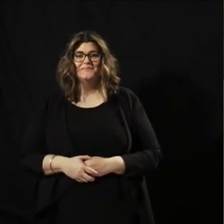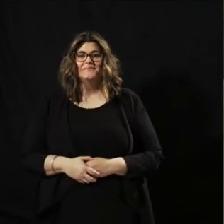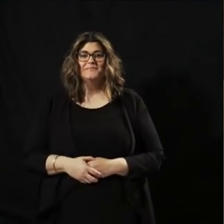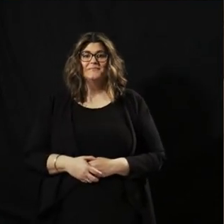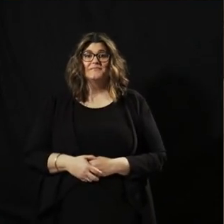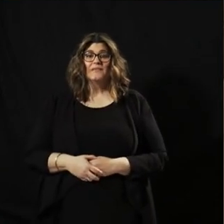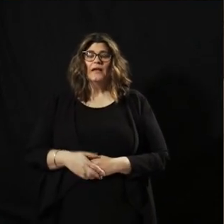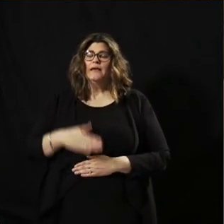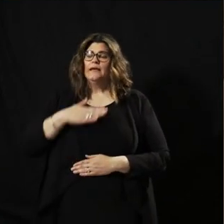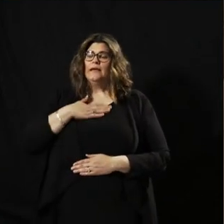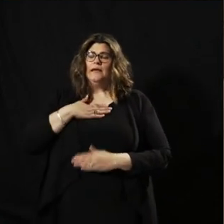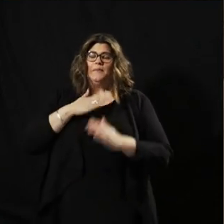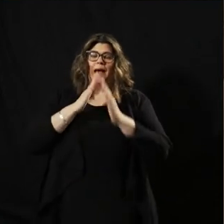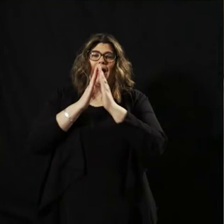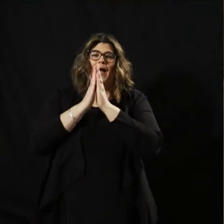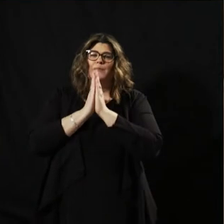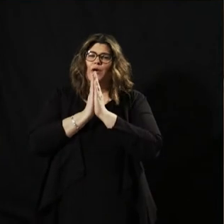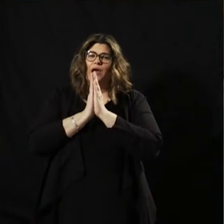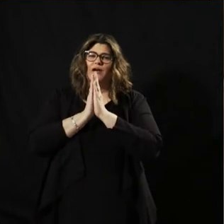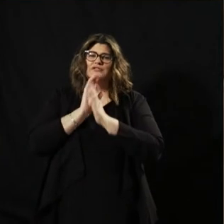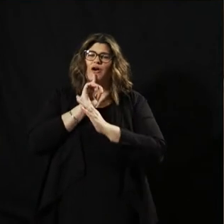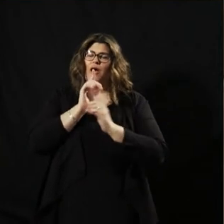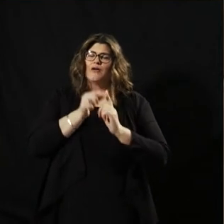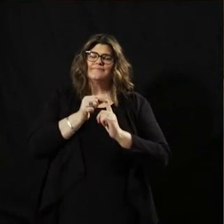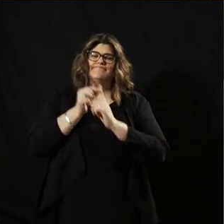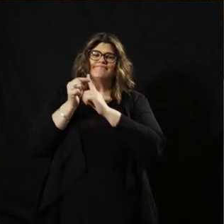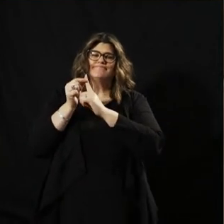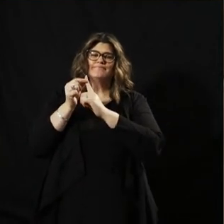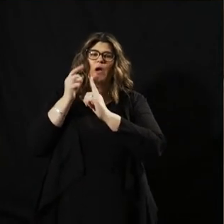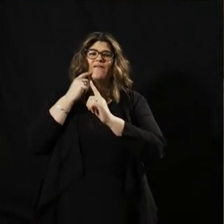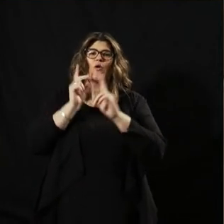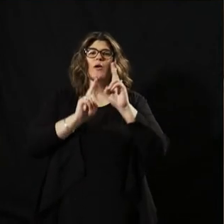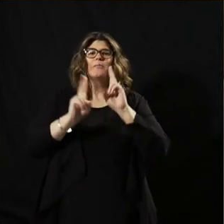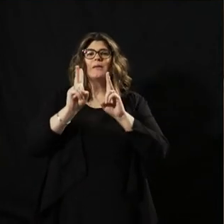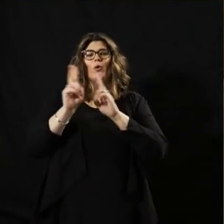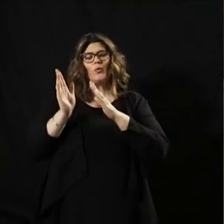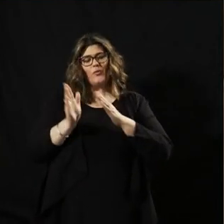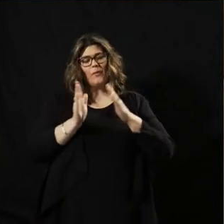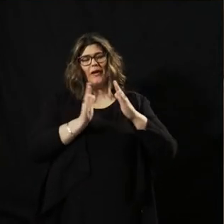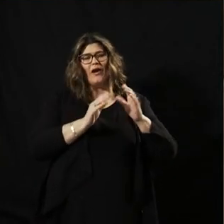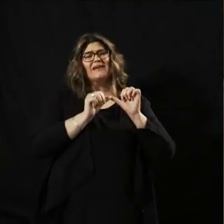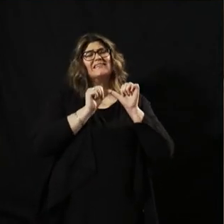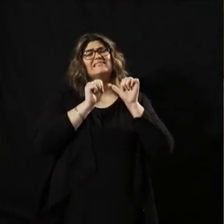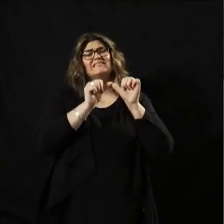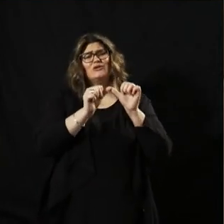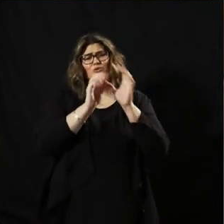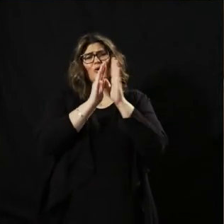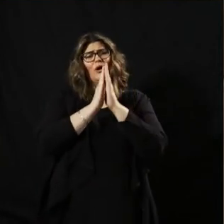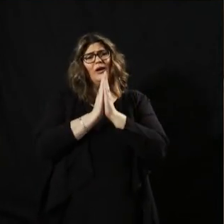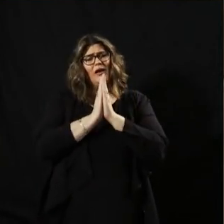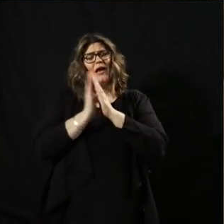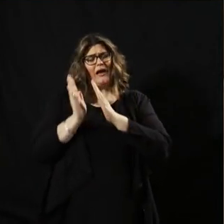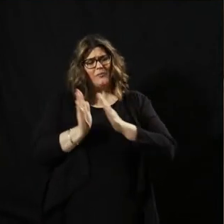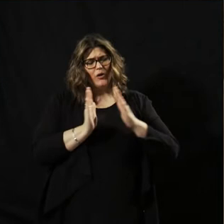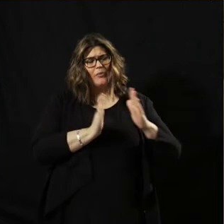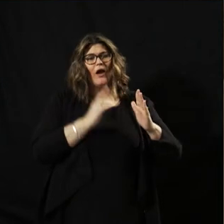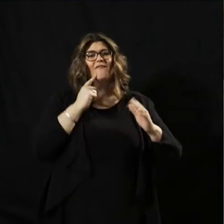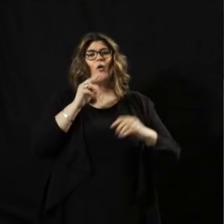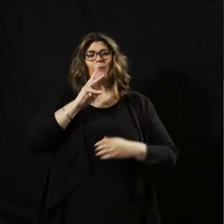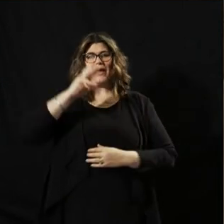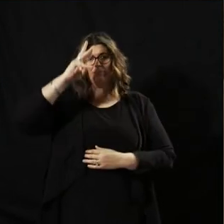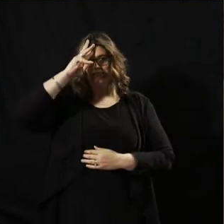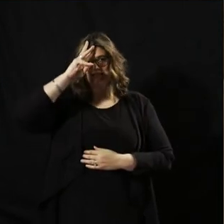My prayers are especially with those who were preparing and continue to prepare for